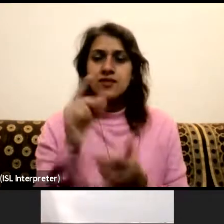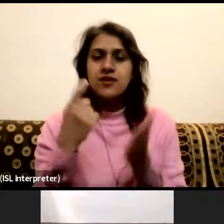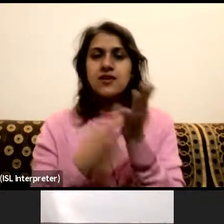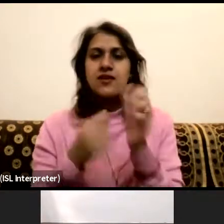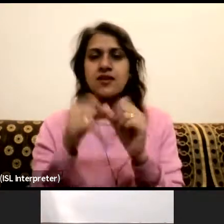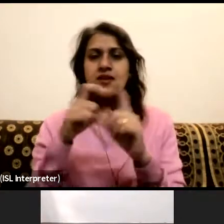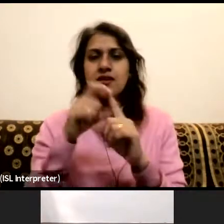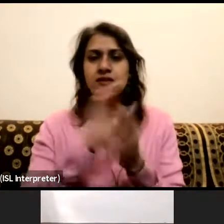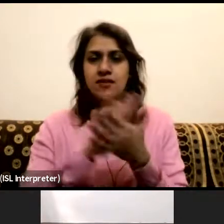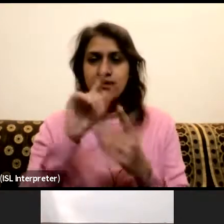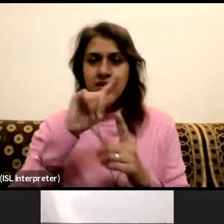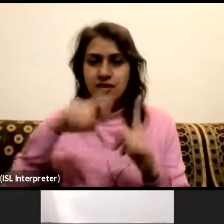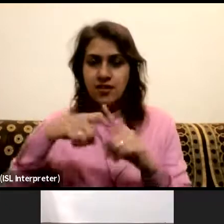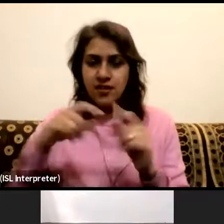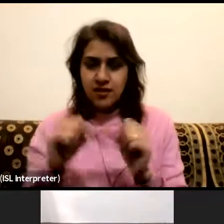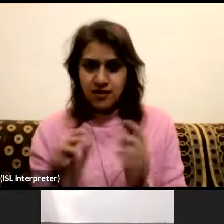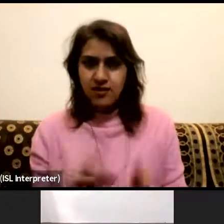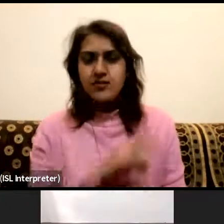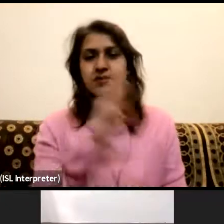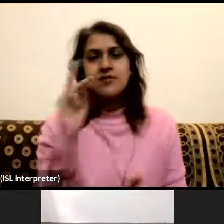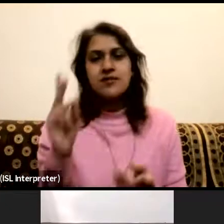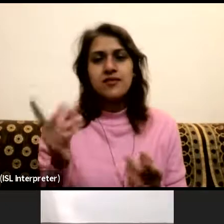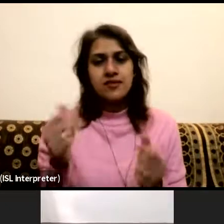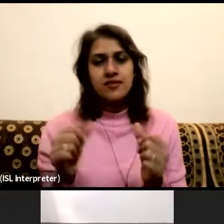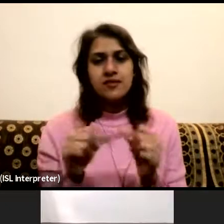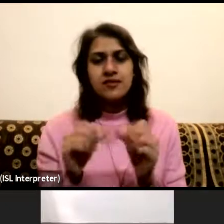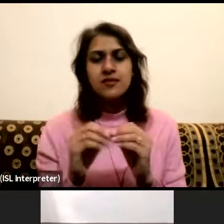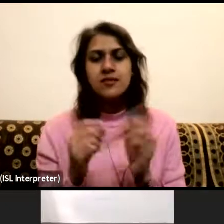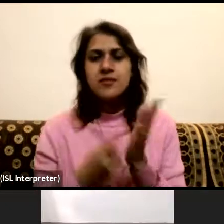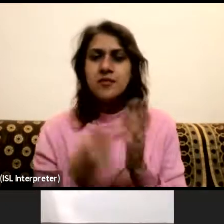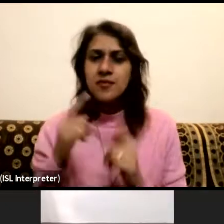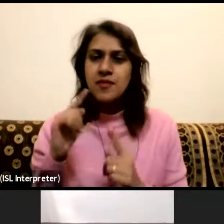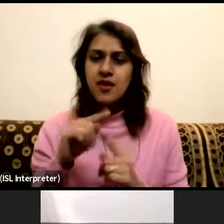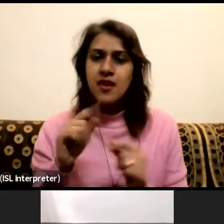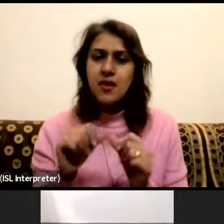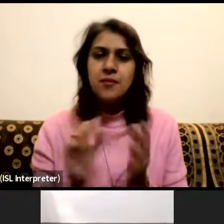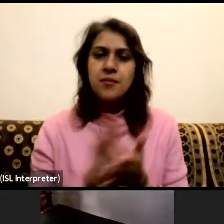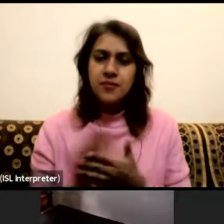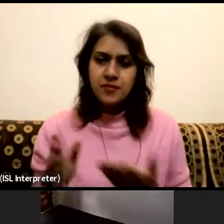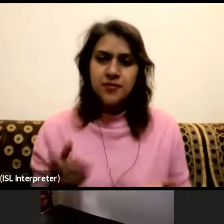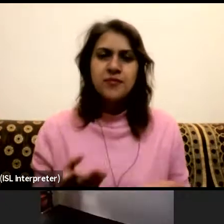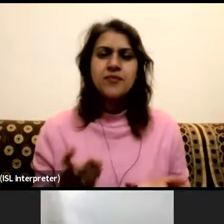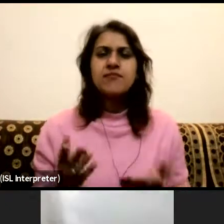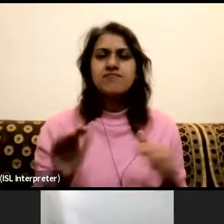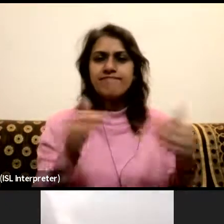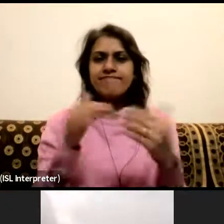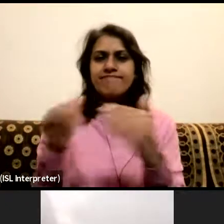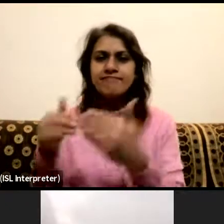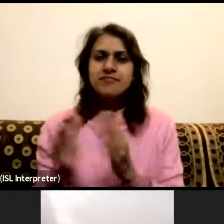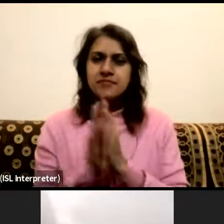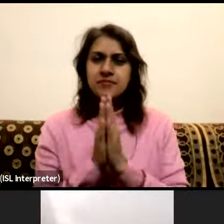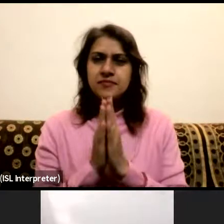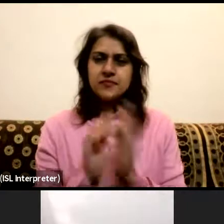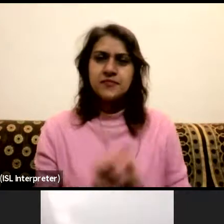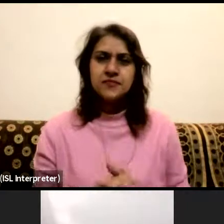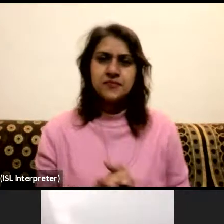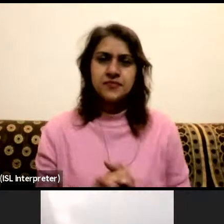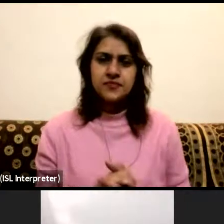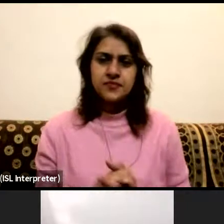and Abraham, Matthew Joseph ji, please. If you could unmute Chapal Saab.